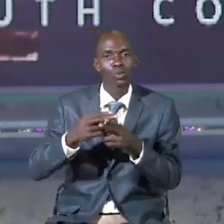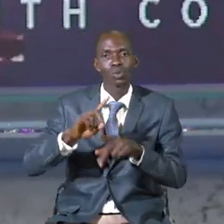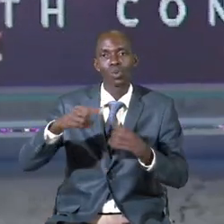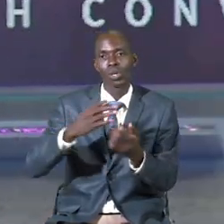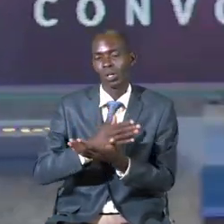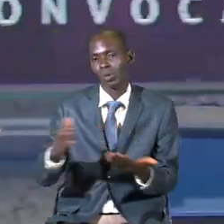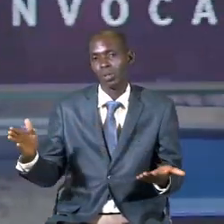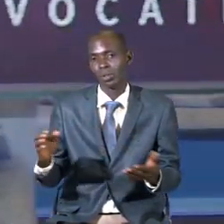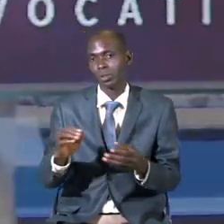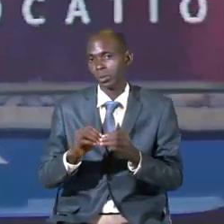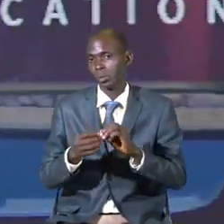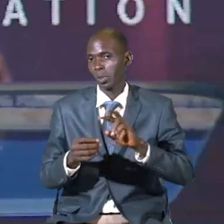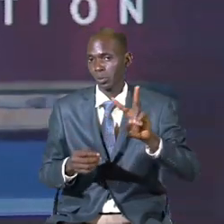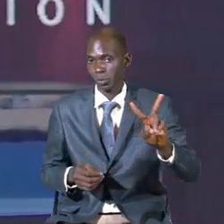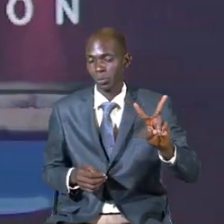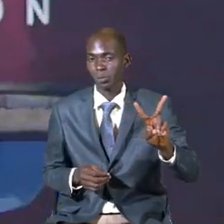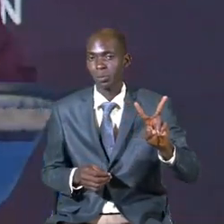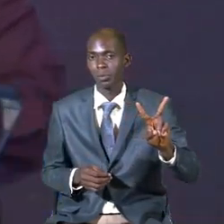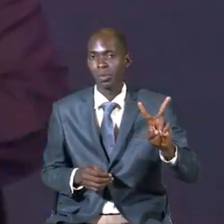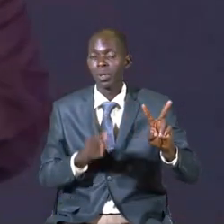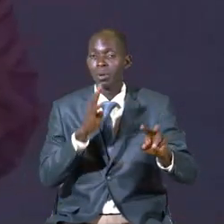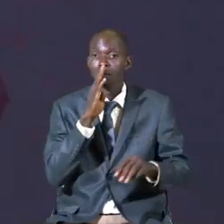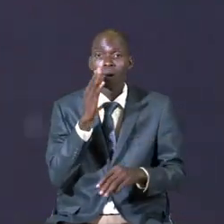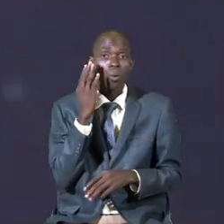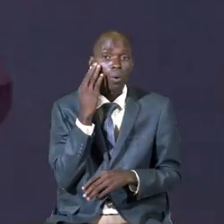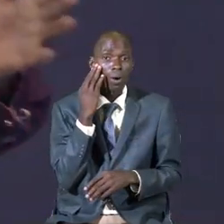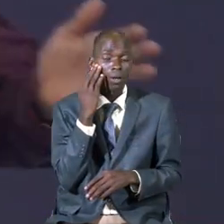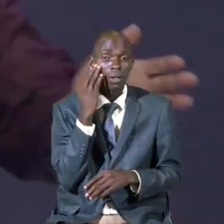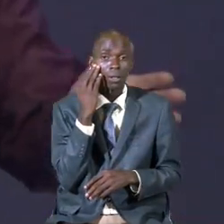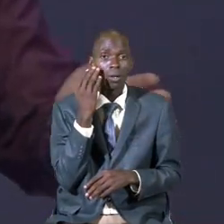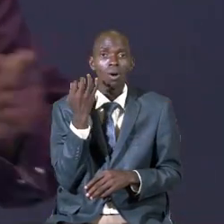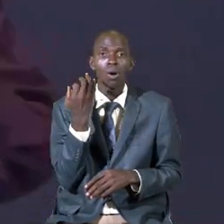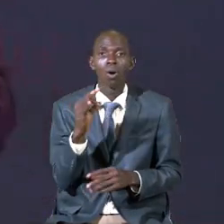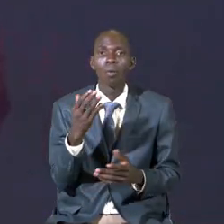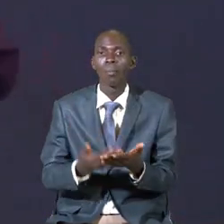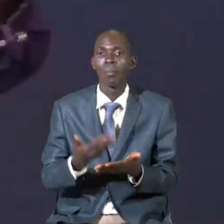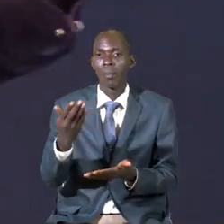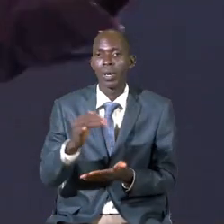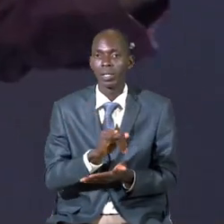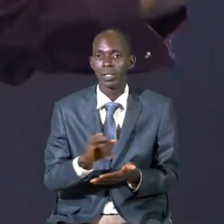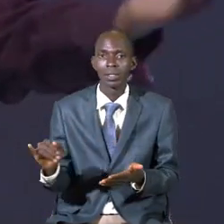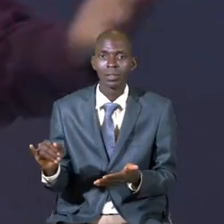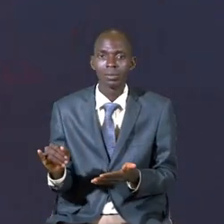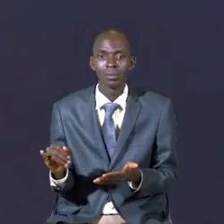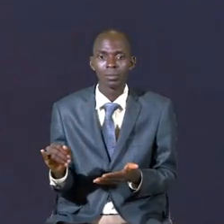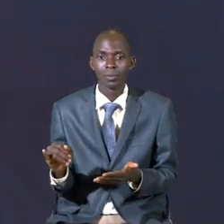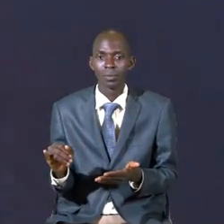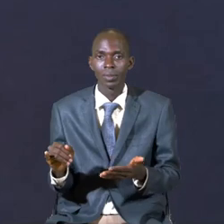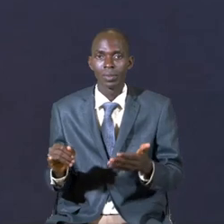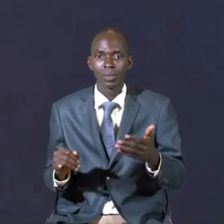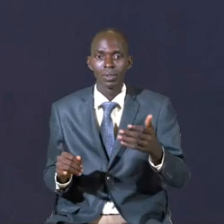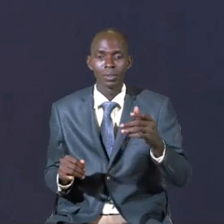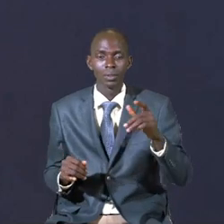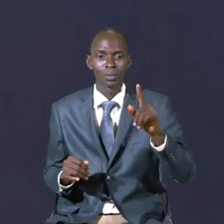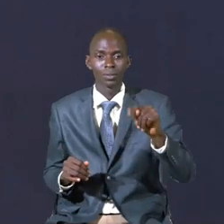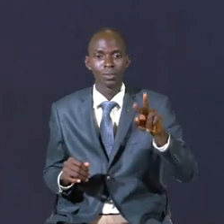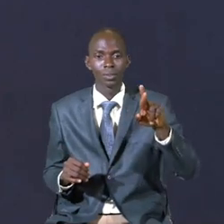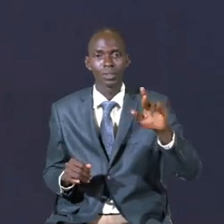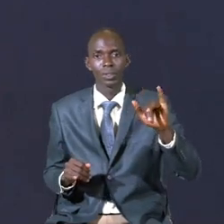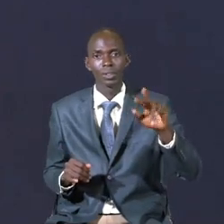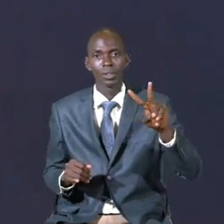two beware of buying trivial tradition for